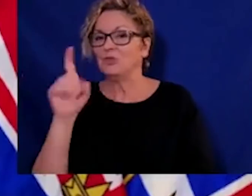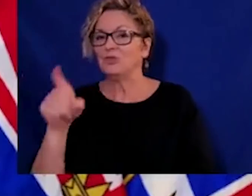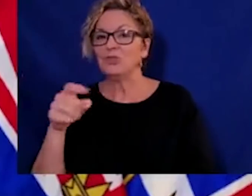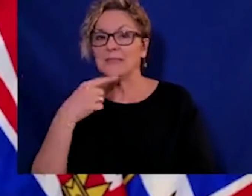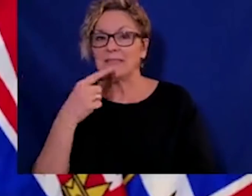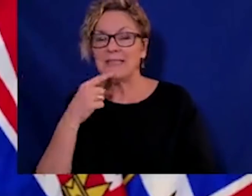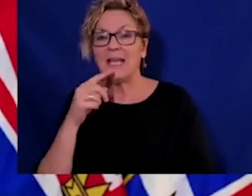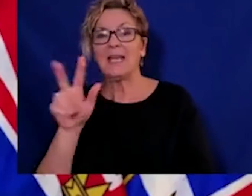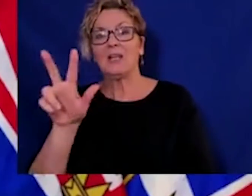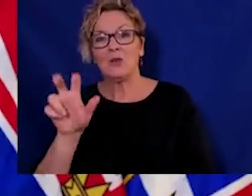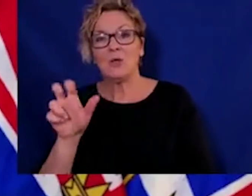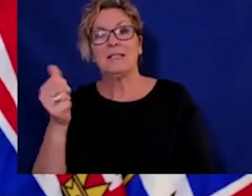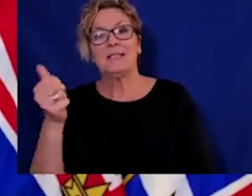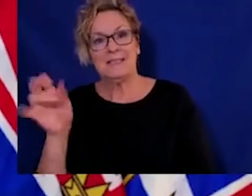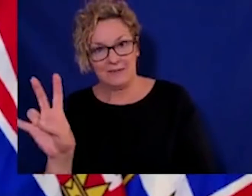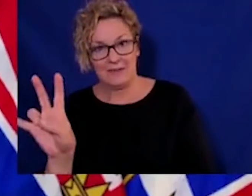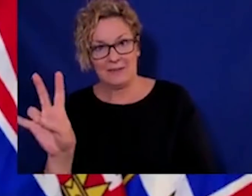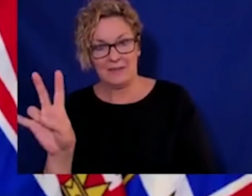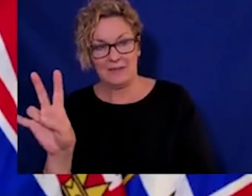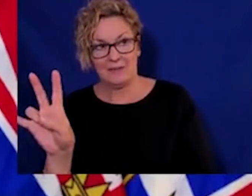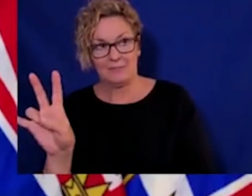number was 417.